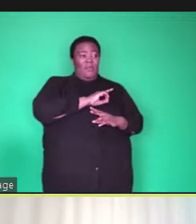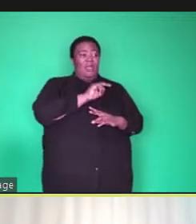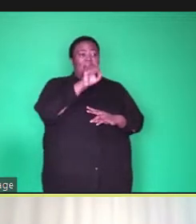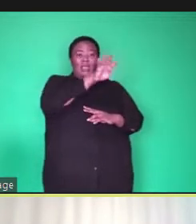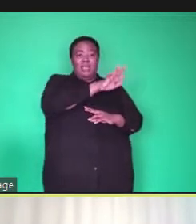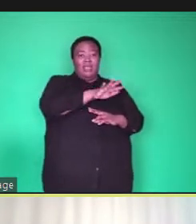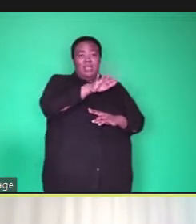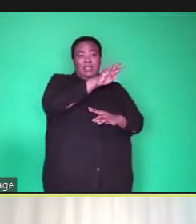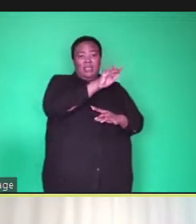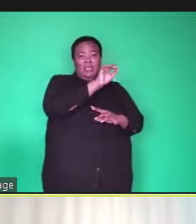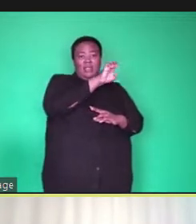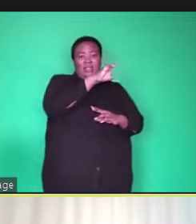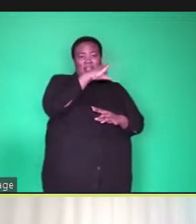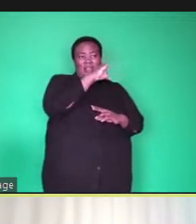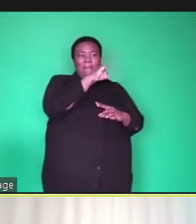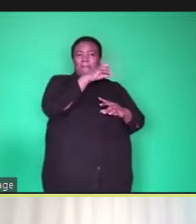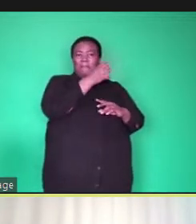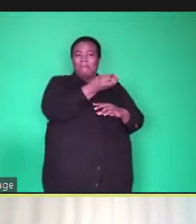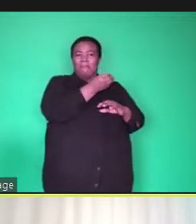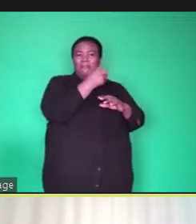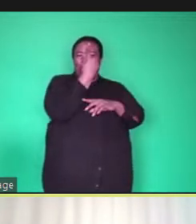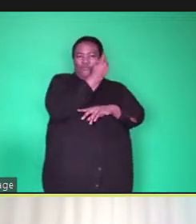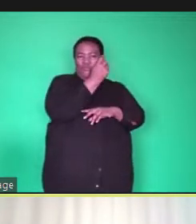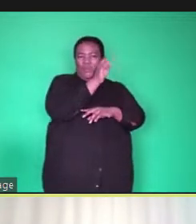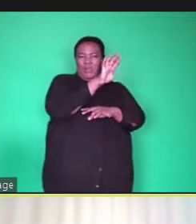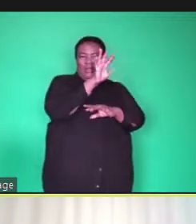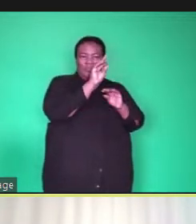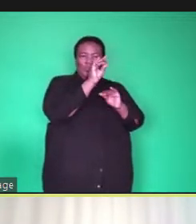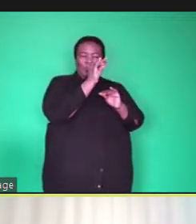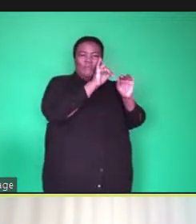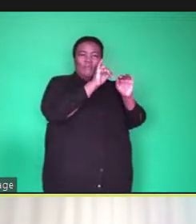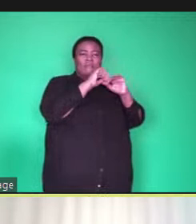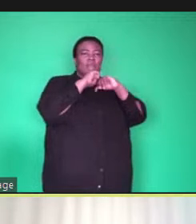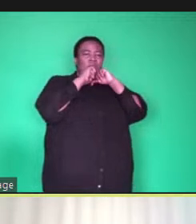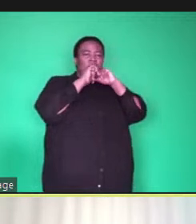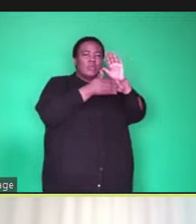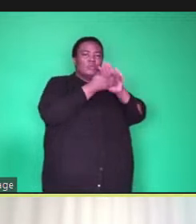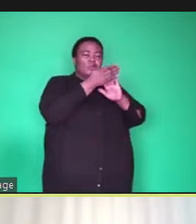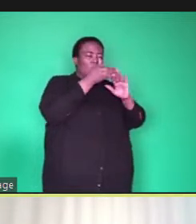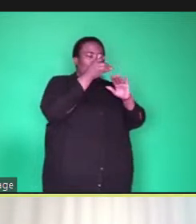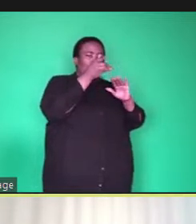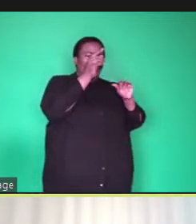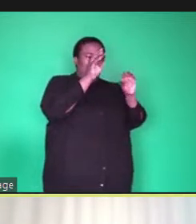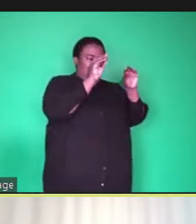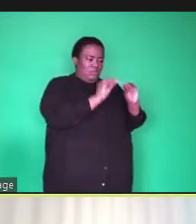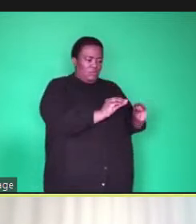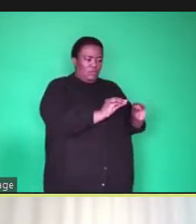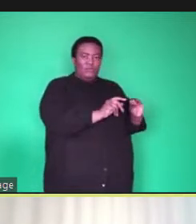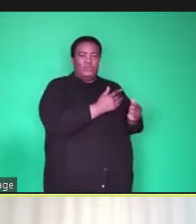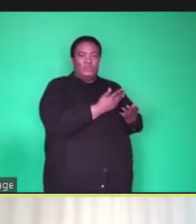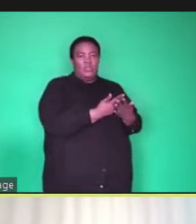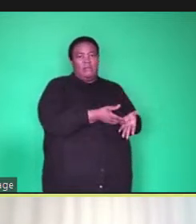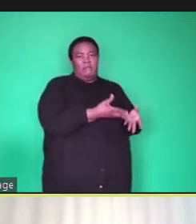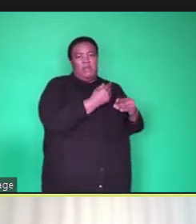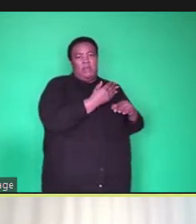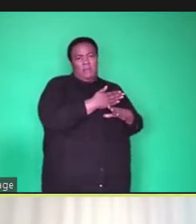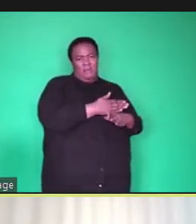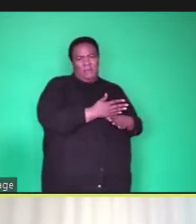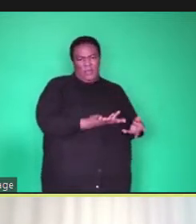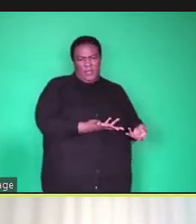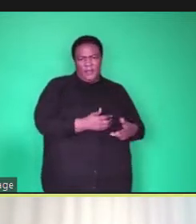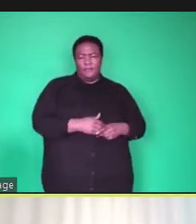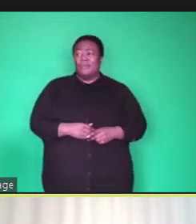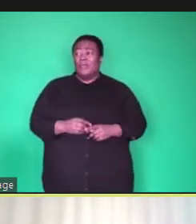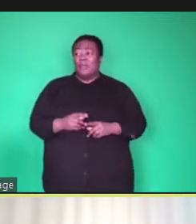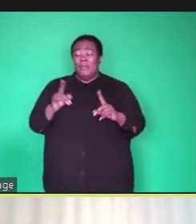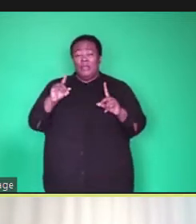The other thing to bear in mind as qualifiers is firstly that although this seems shocking, one is that